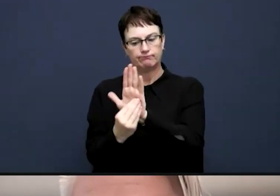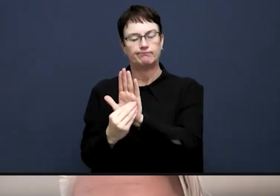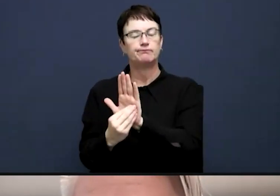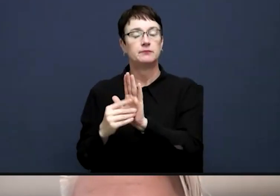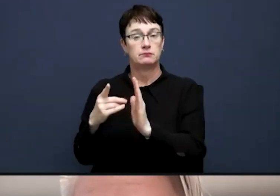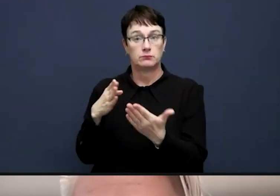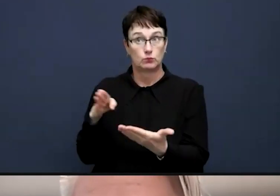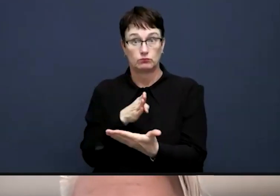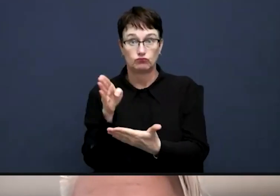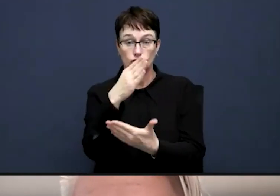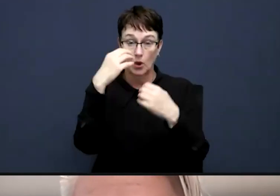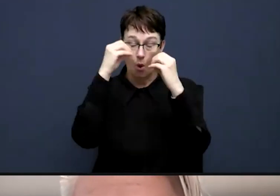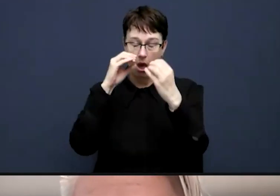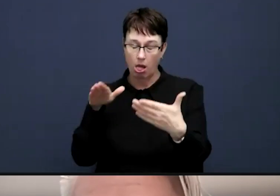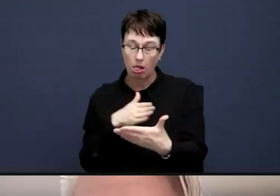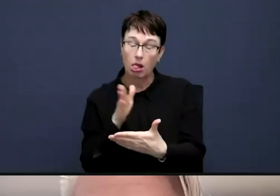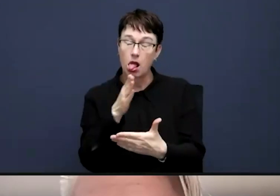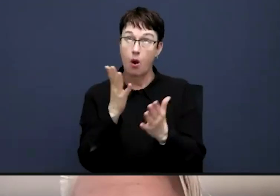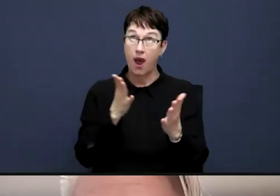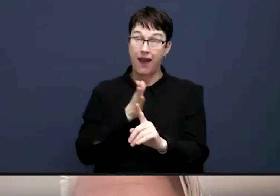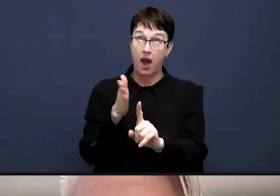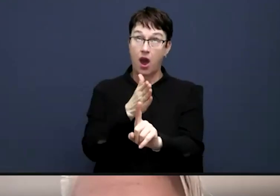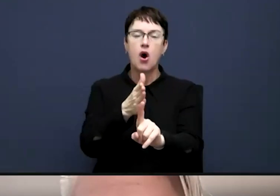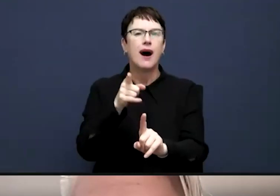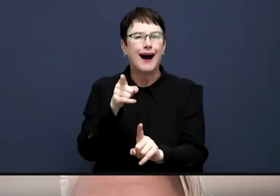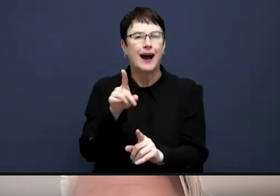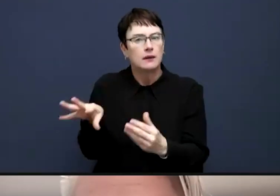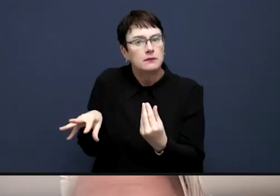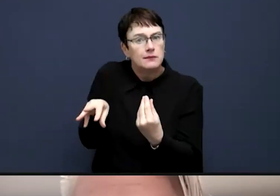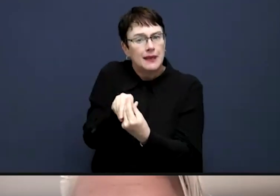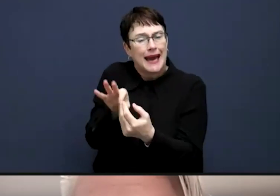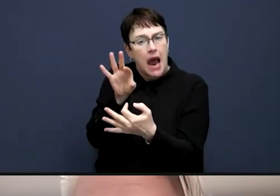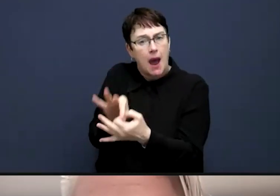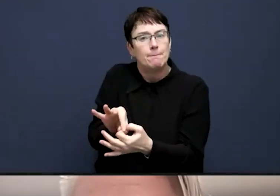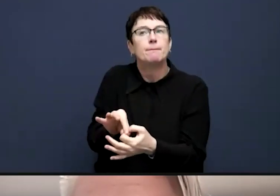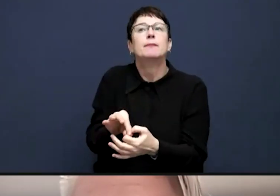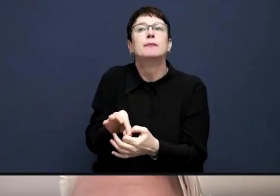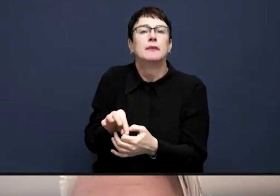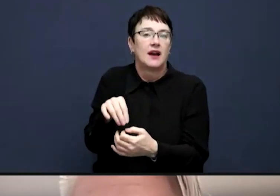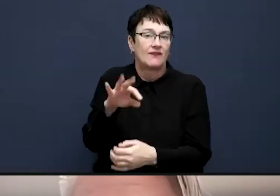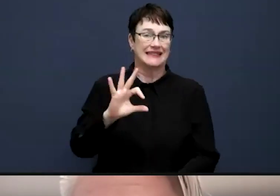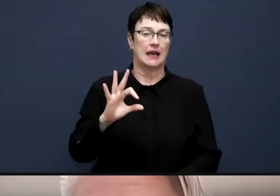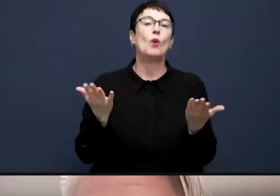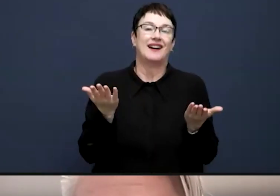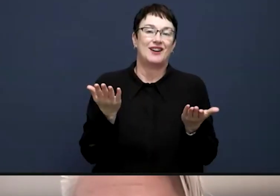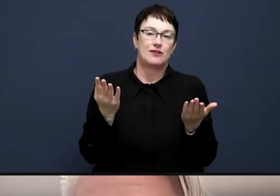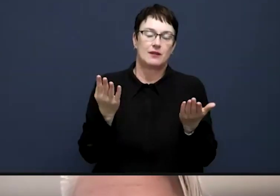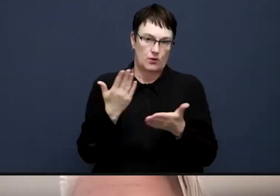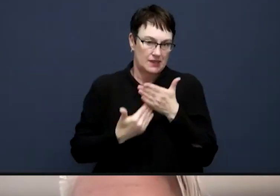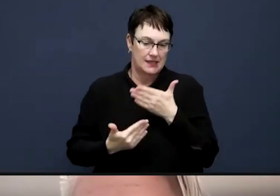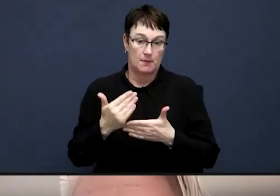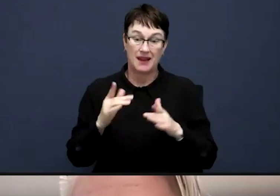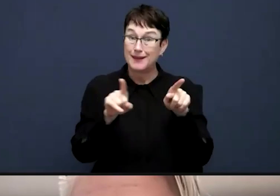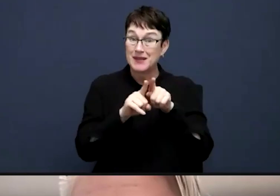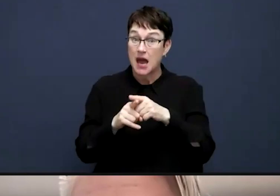use. Google did so much. I'm just next to me, it's Marie-Hélène who spoke to me. She's in a wheelchair